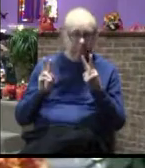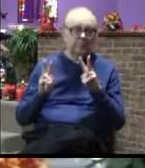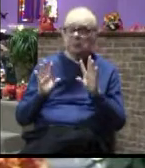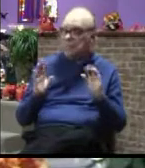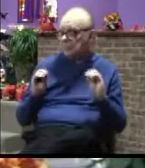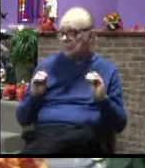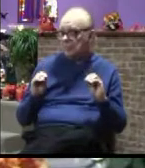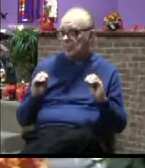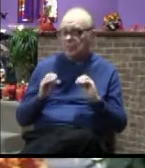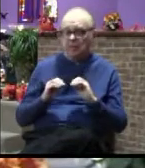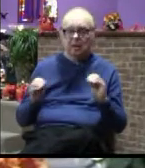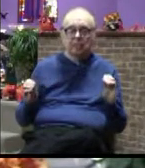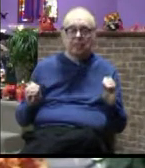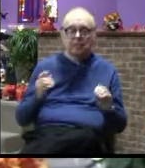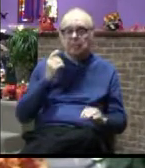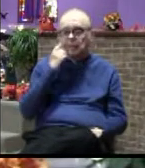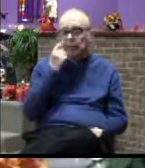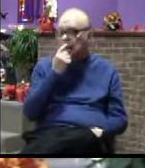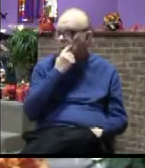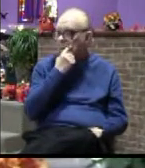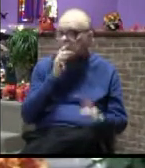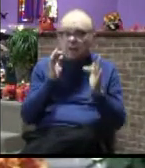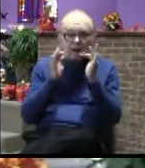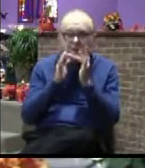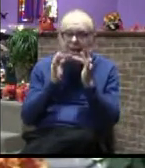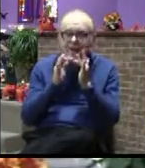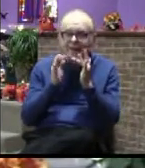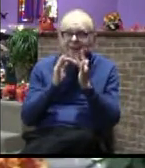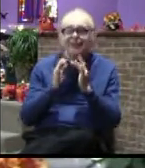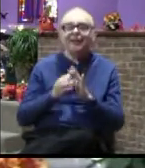up. There is no eye-to-eye contact.